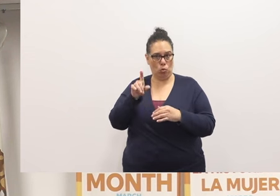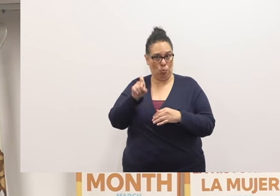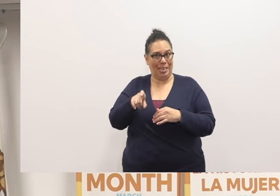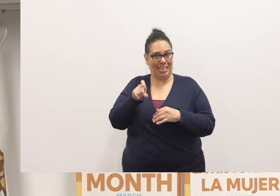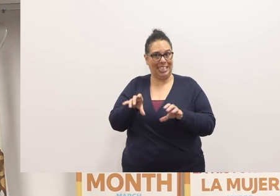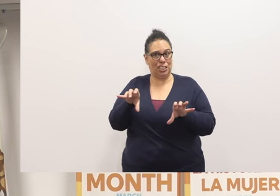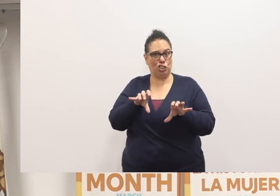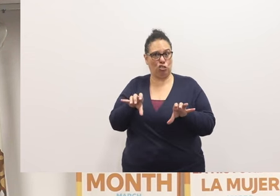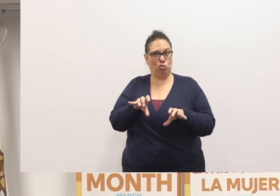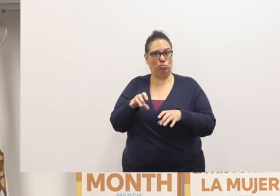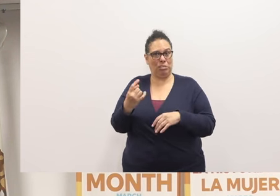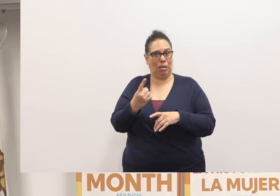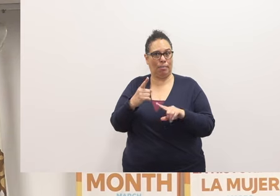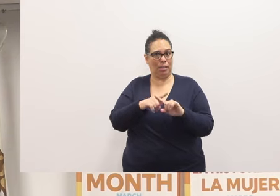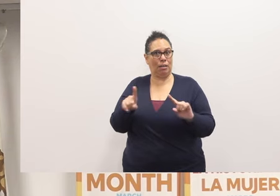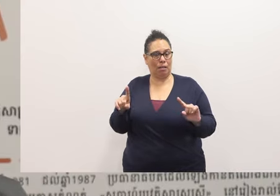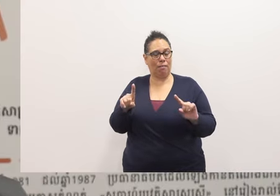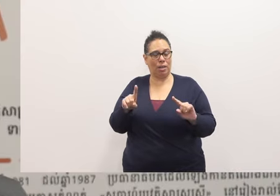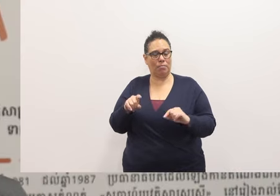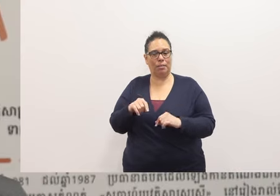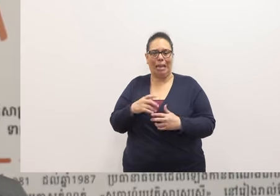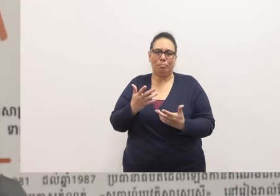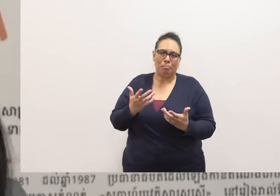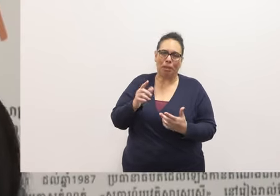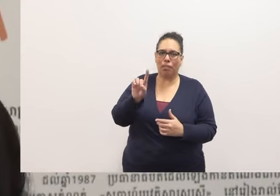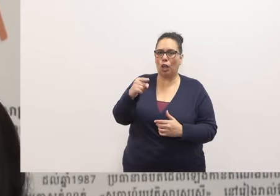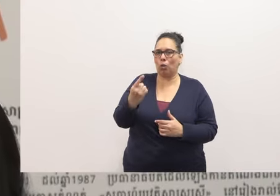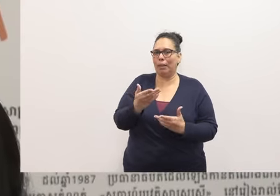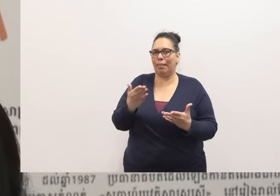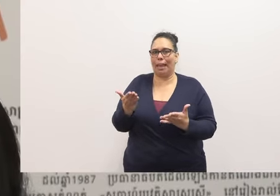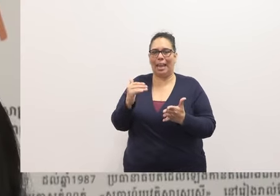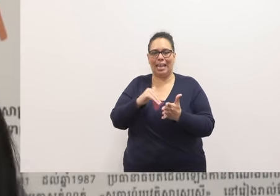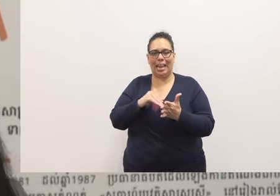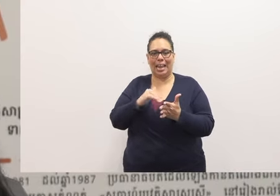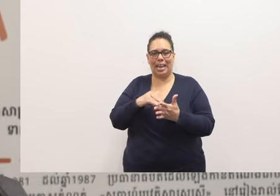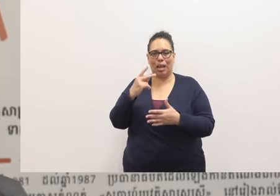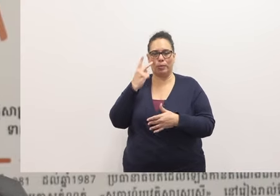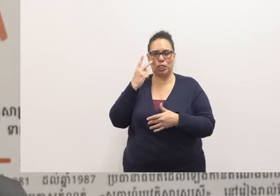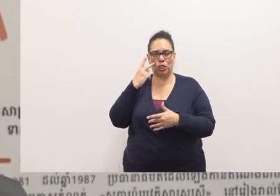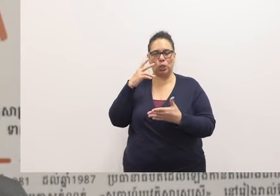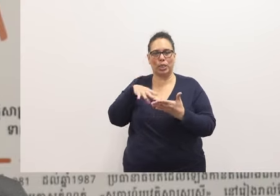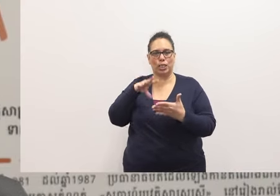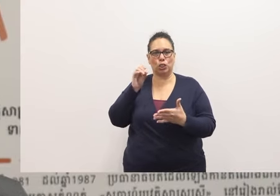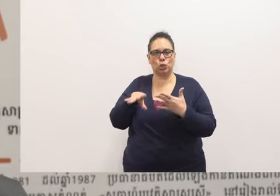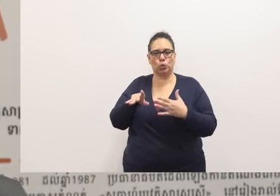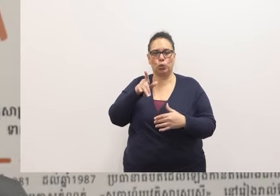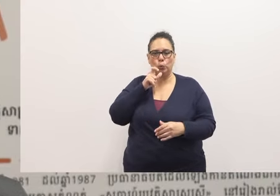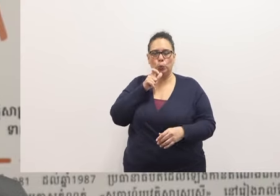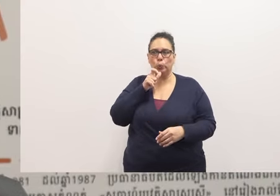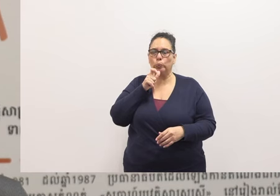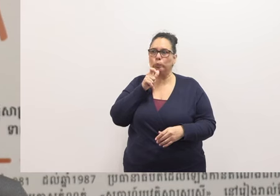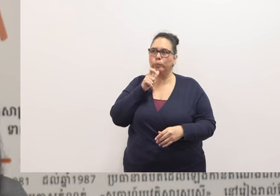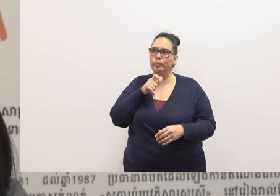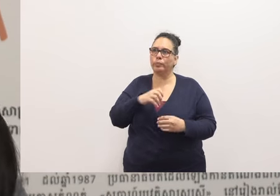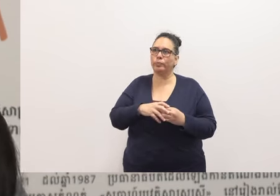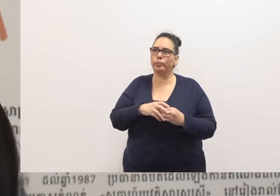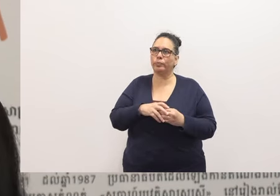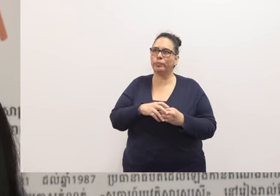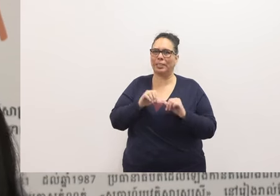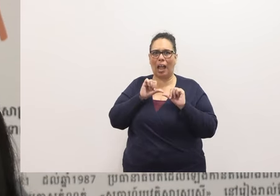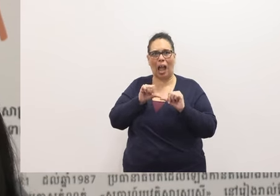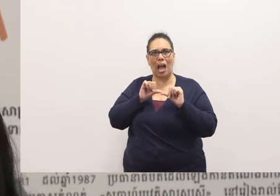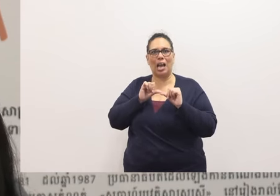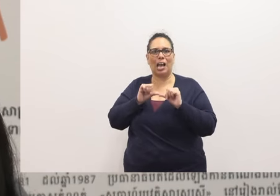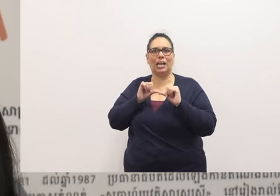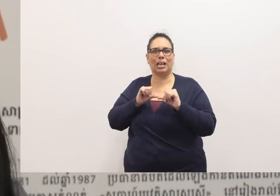do something different. The only thing is, again, I was looking at these students who are constantly